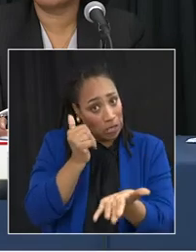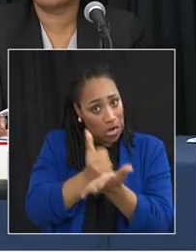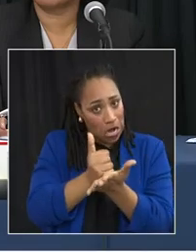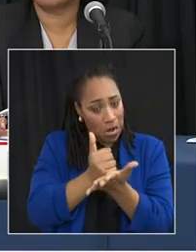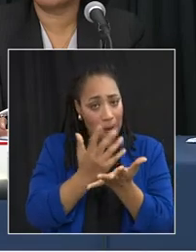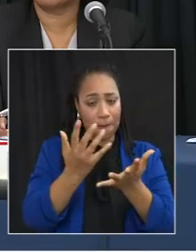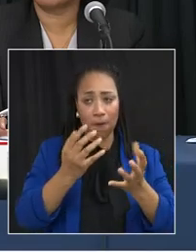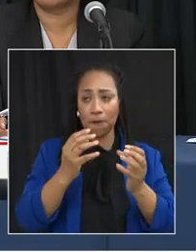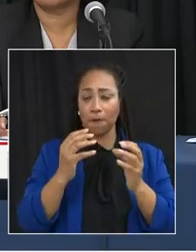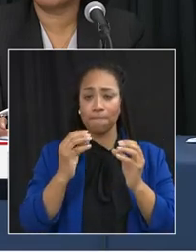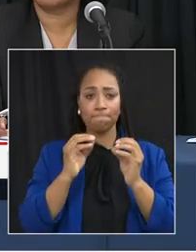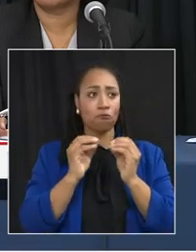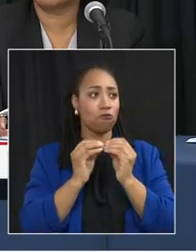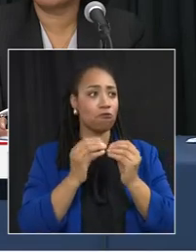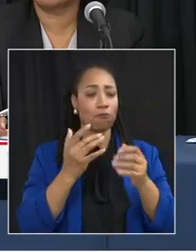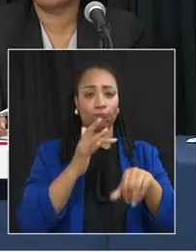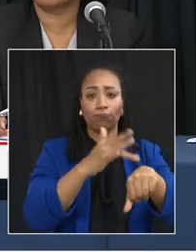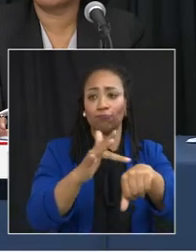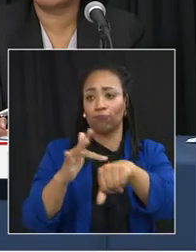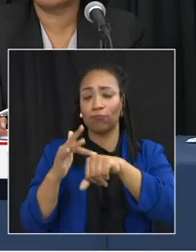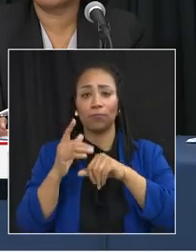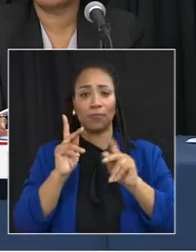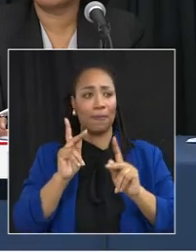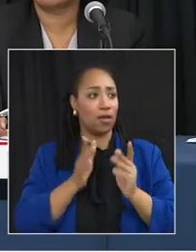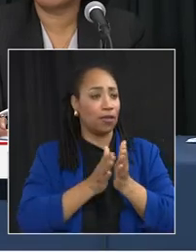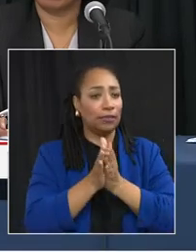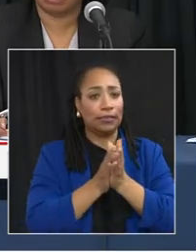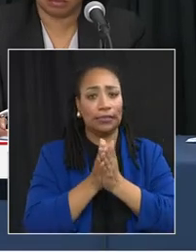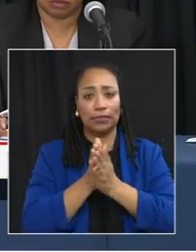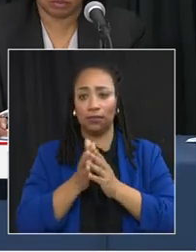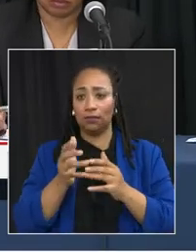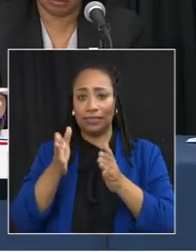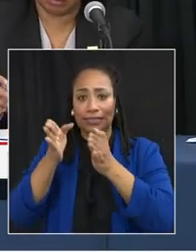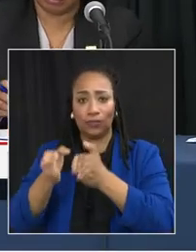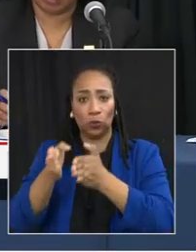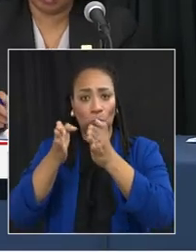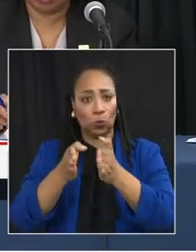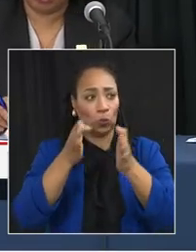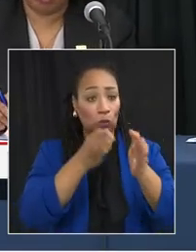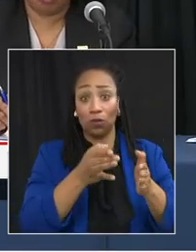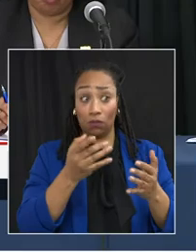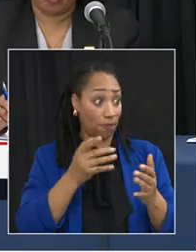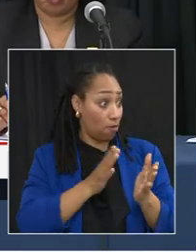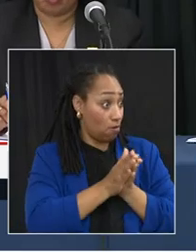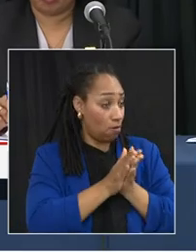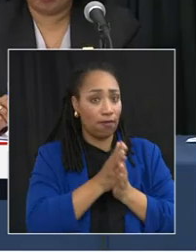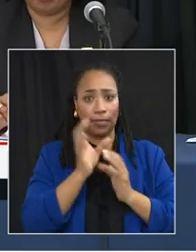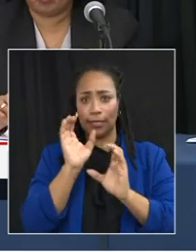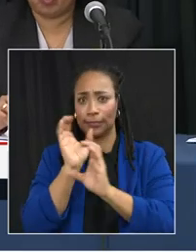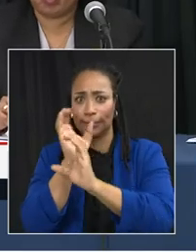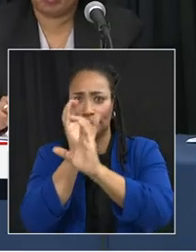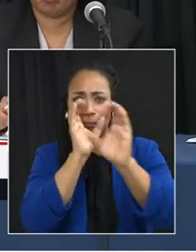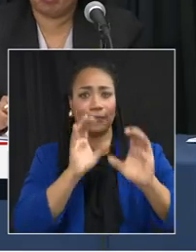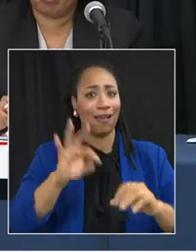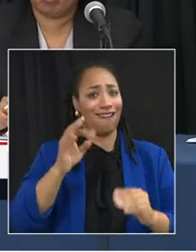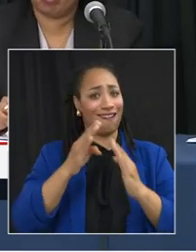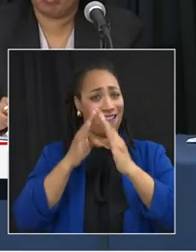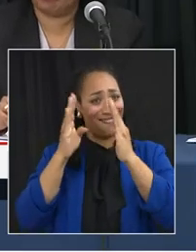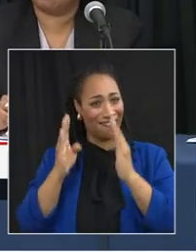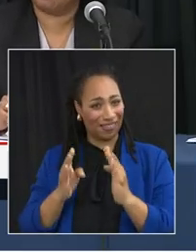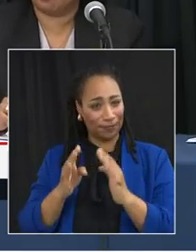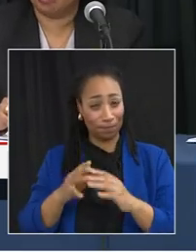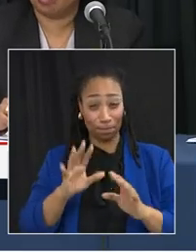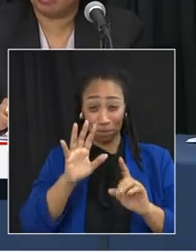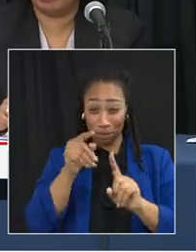doesn't, we'll continue to evolve. But we're trying to make sure people know if they have it, that money is theirs, that they can bank on it when they go look for